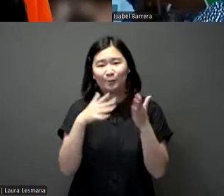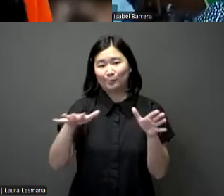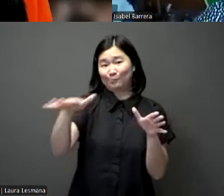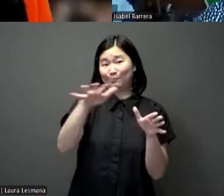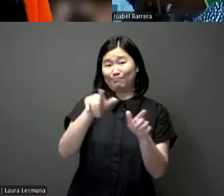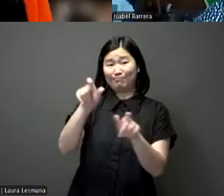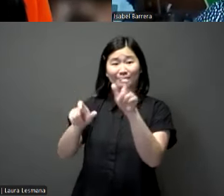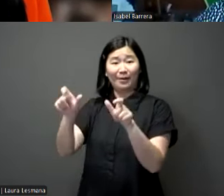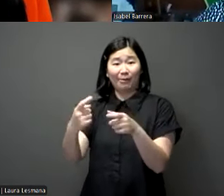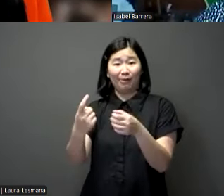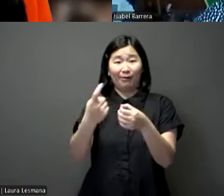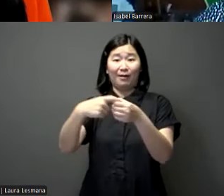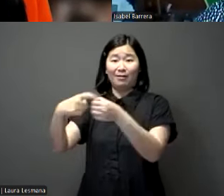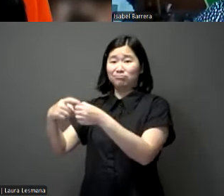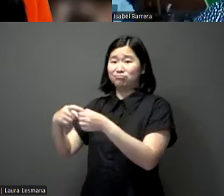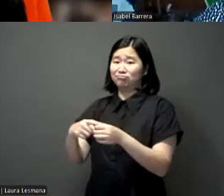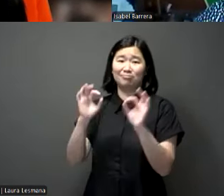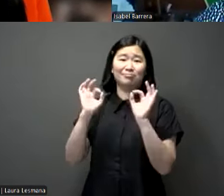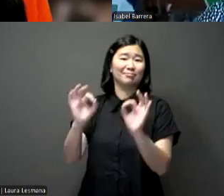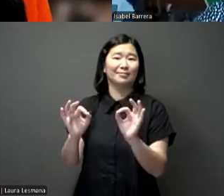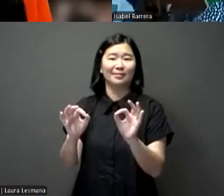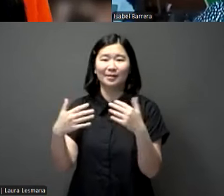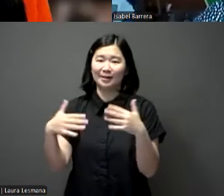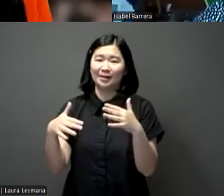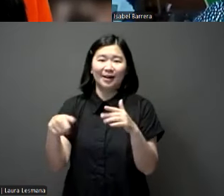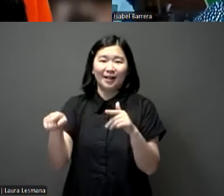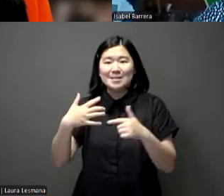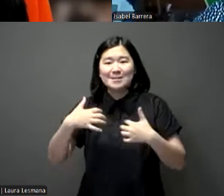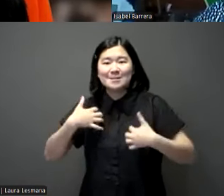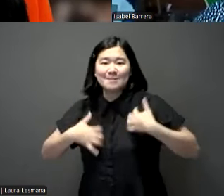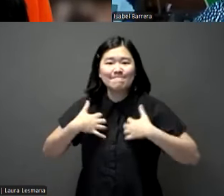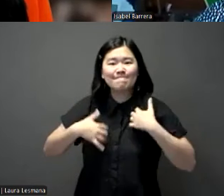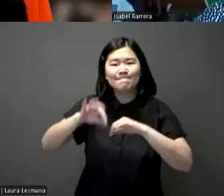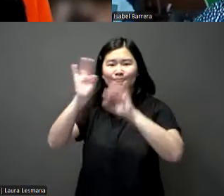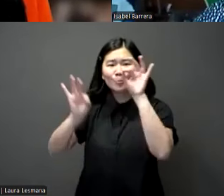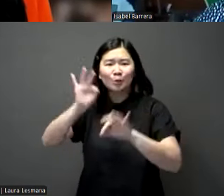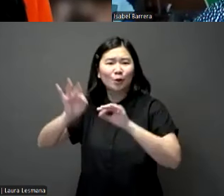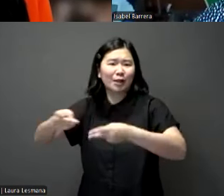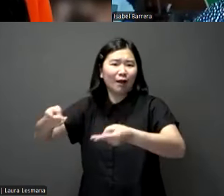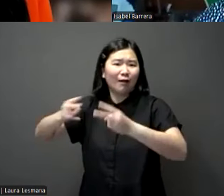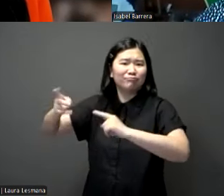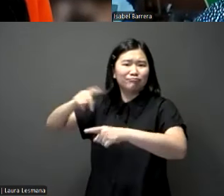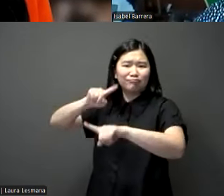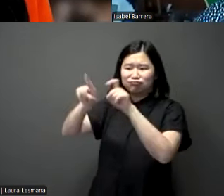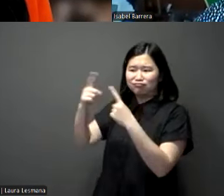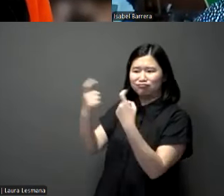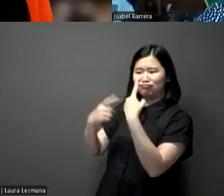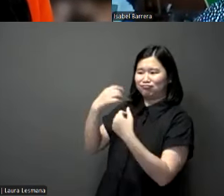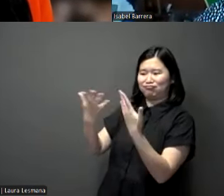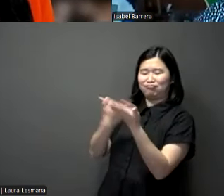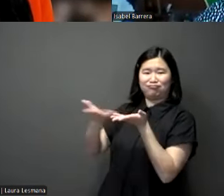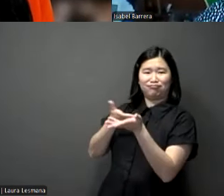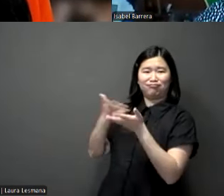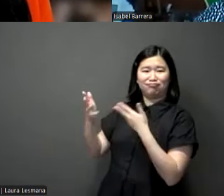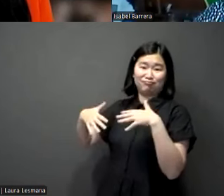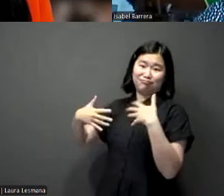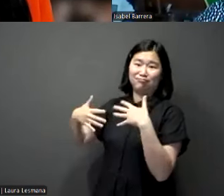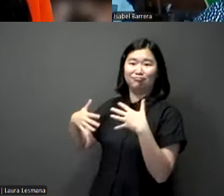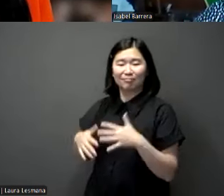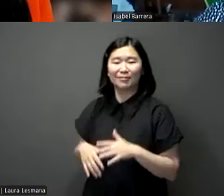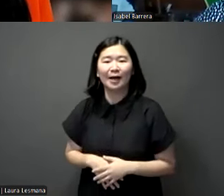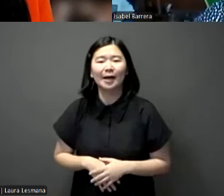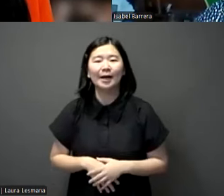questions coming our way. We will try to get to all of them, but I will say now that we will try also, if we don't get to all of them,